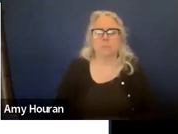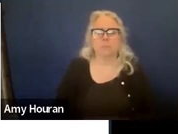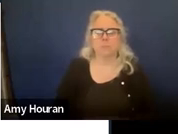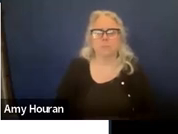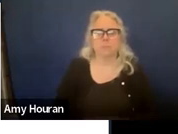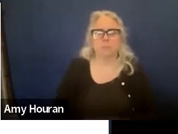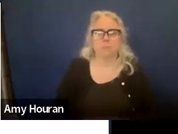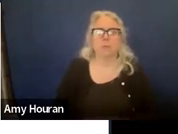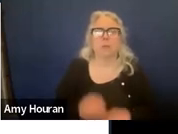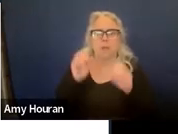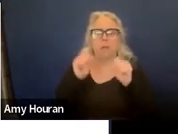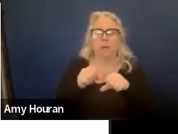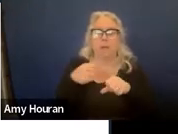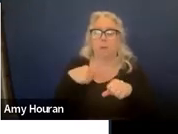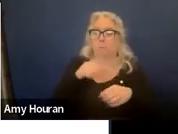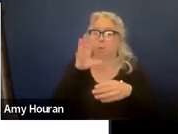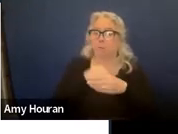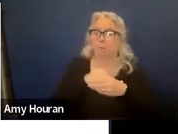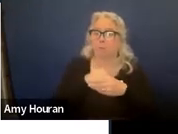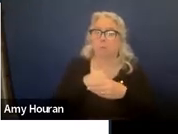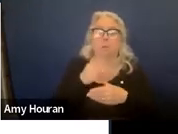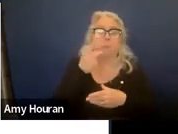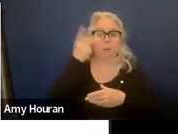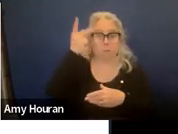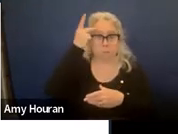Can we include parents? Yes.